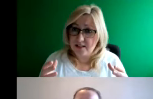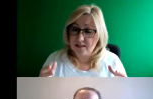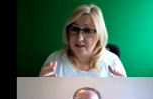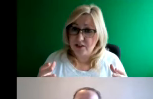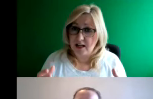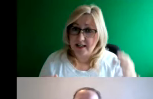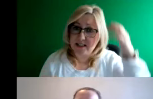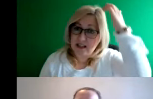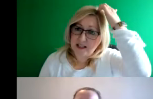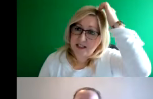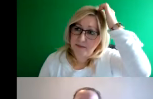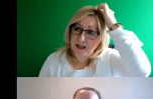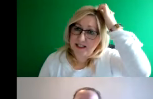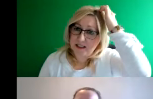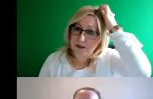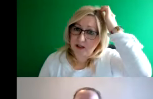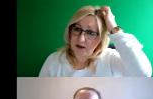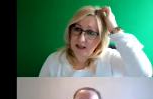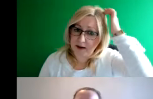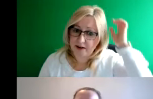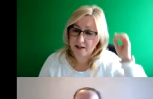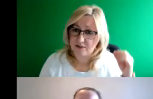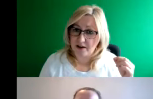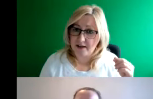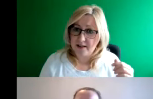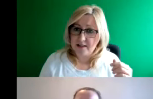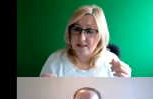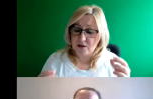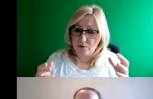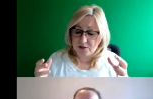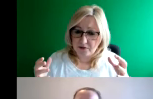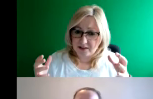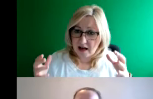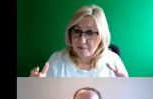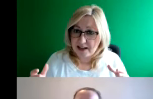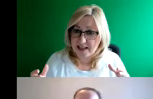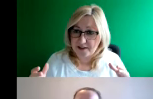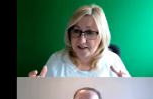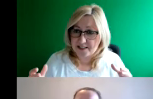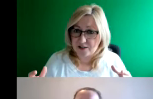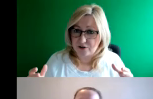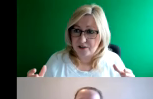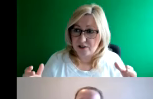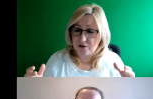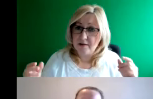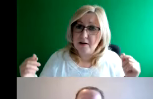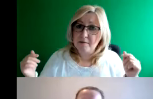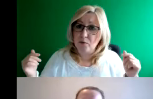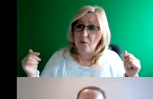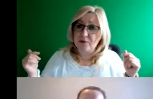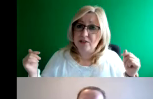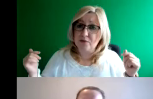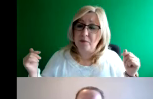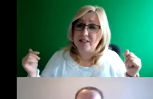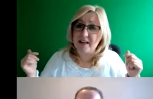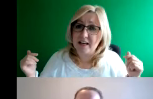metaphors of the kind that Alissa was talking about earlier on. So we've got that playing out in our discourse too. But